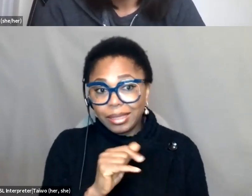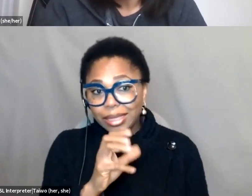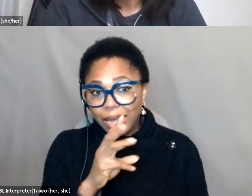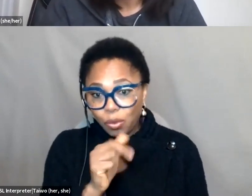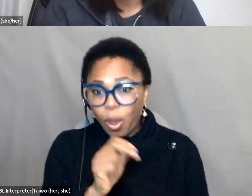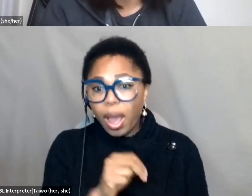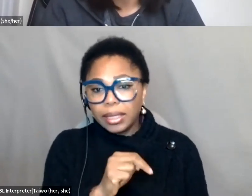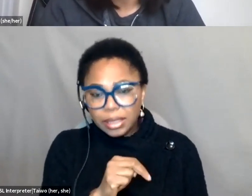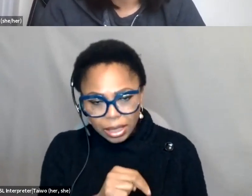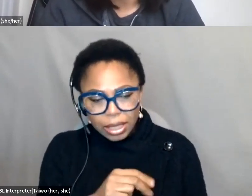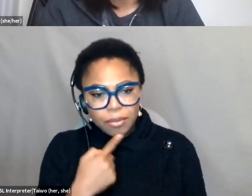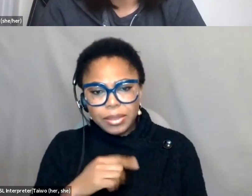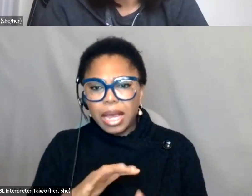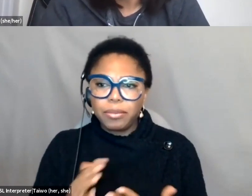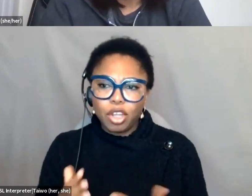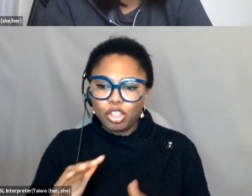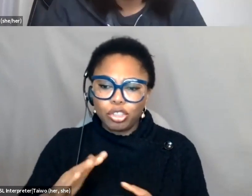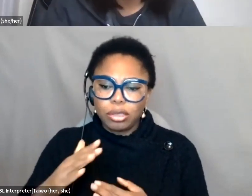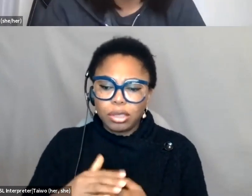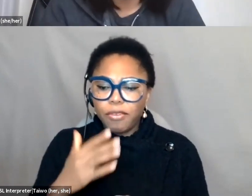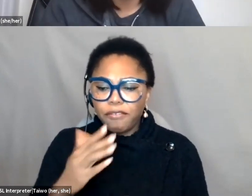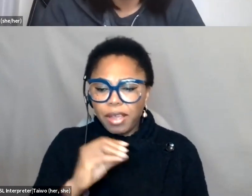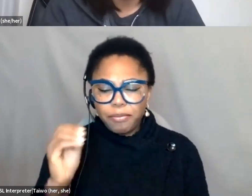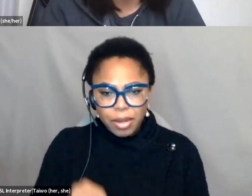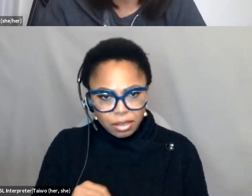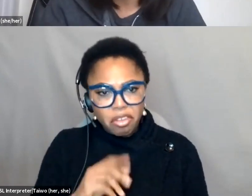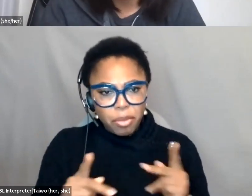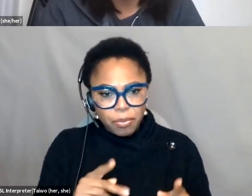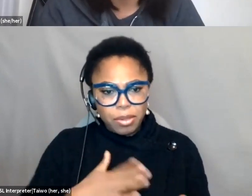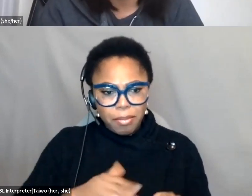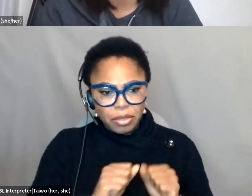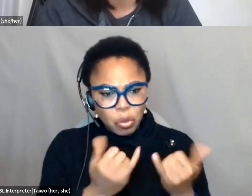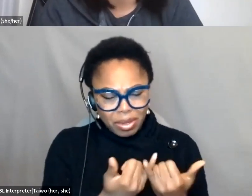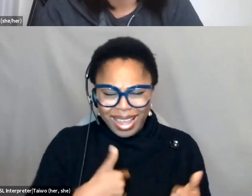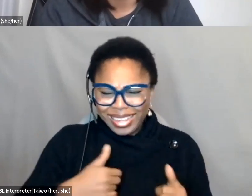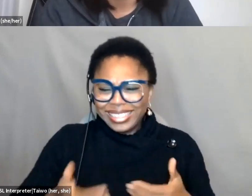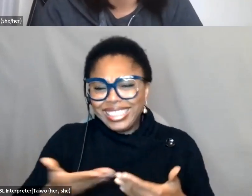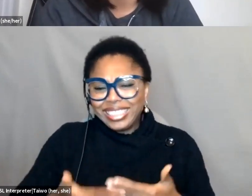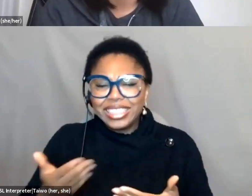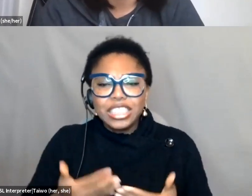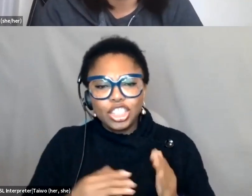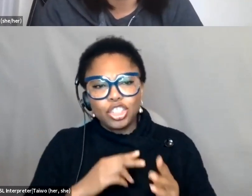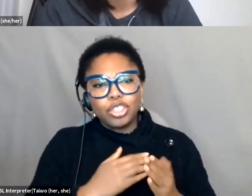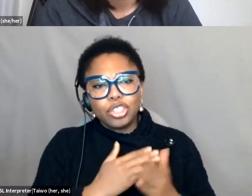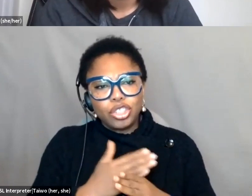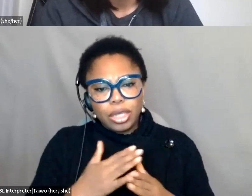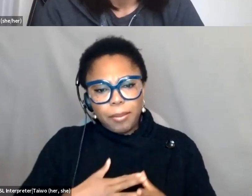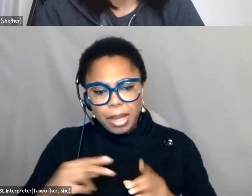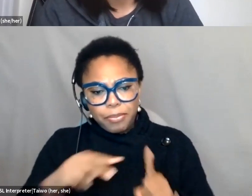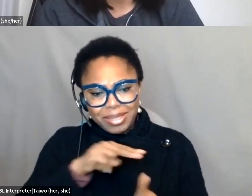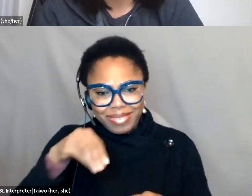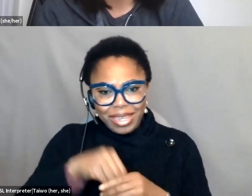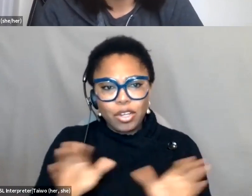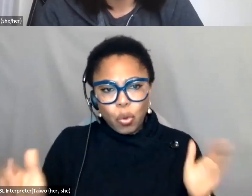means I'm in the top 5% of people in my society. I could easily share my perspectives in the room.